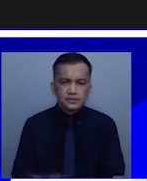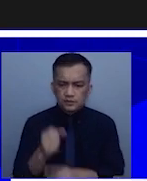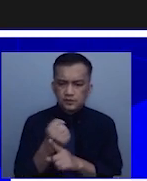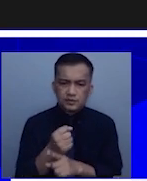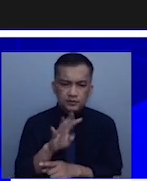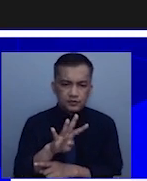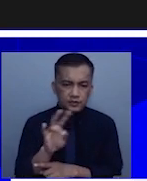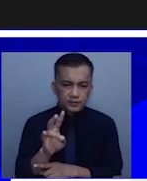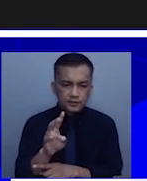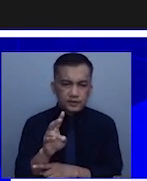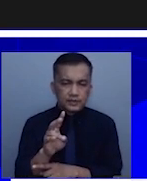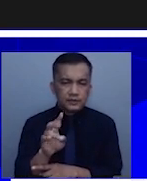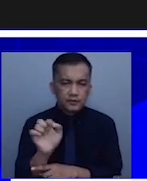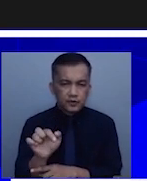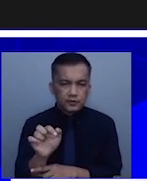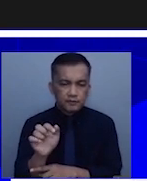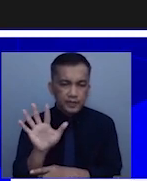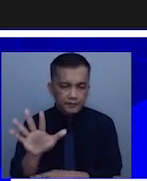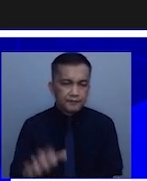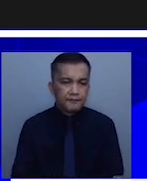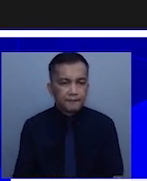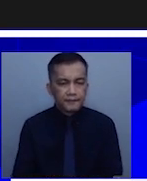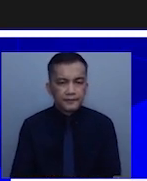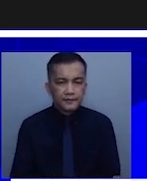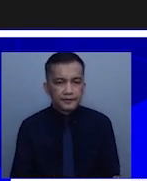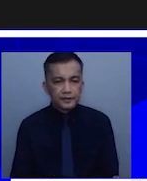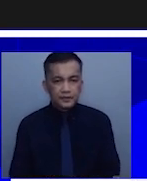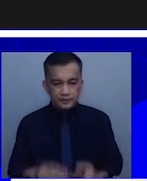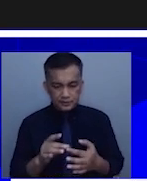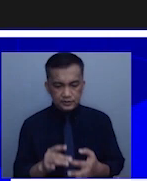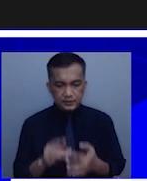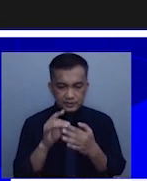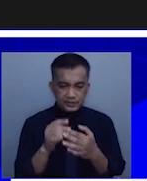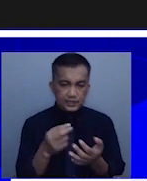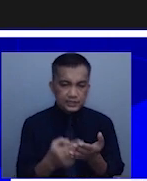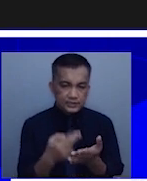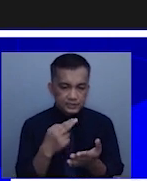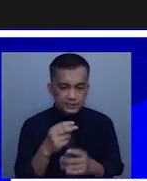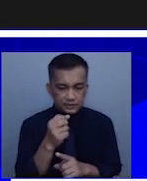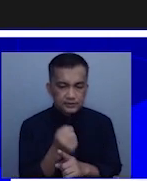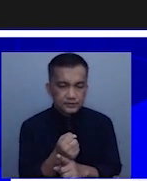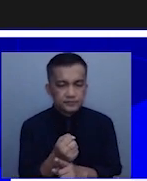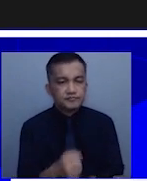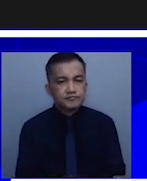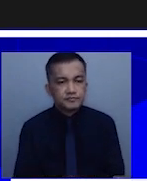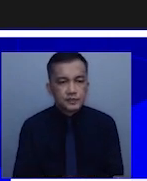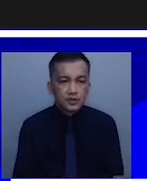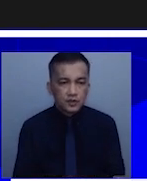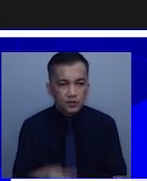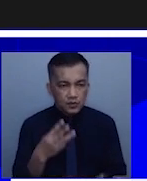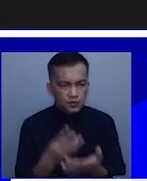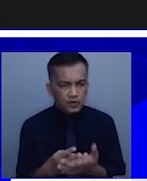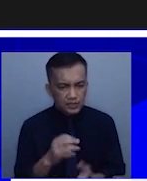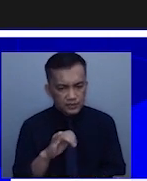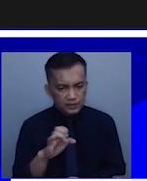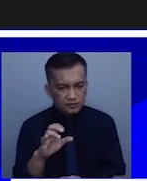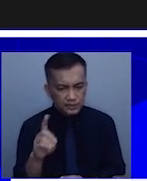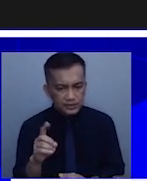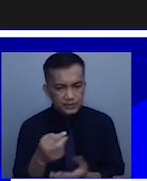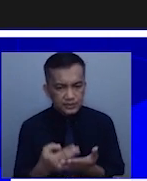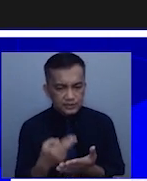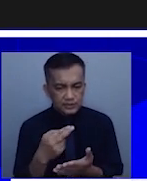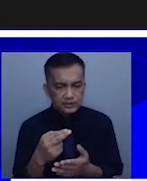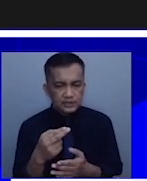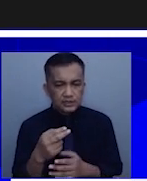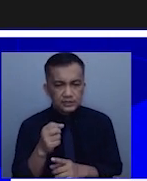pesos and 50 centavos. For the special rice sa September naman, I'm sorry, for the wheel milled rice, for September, ang